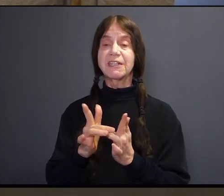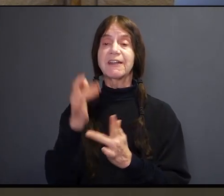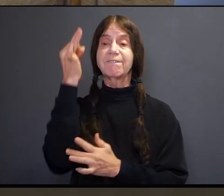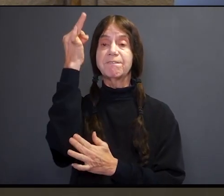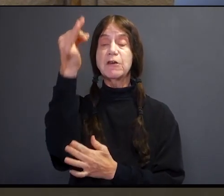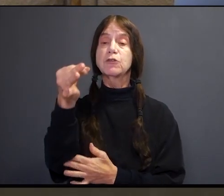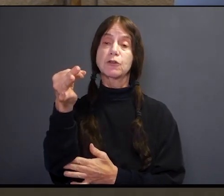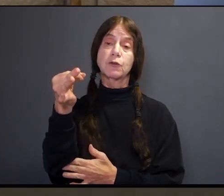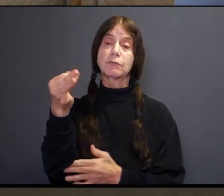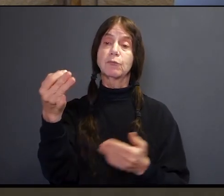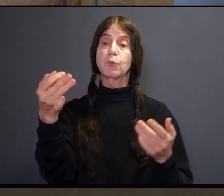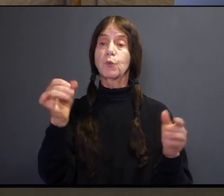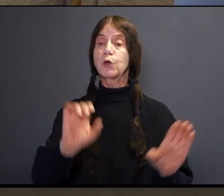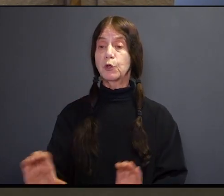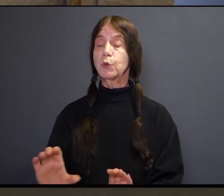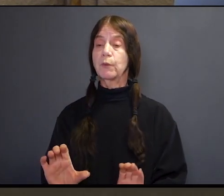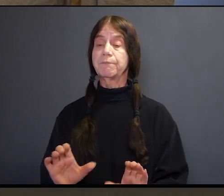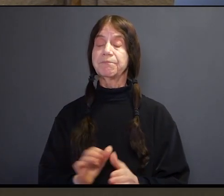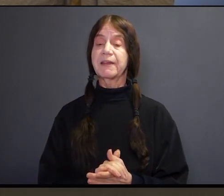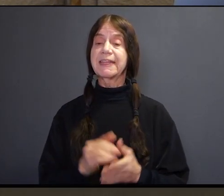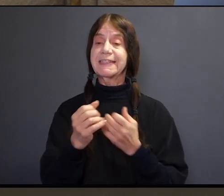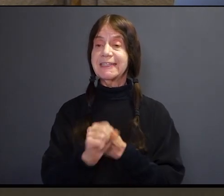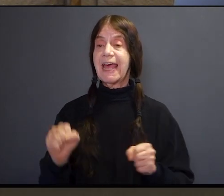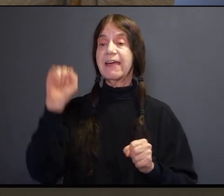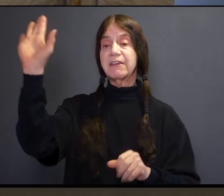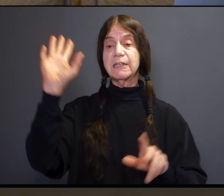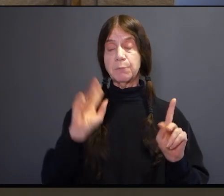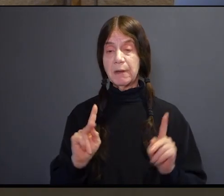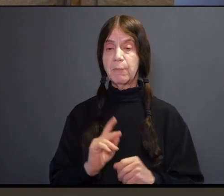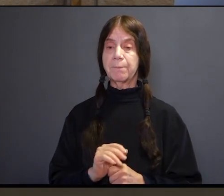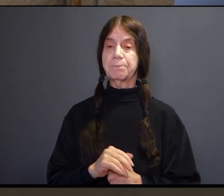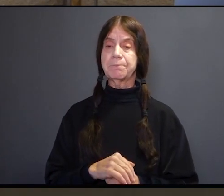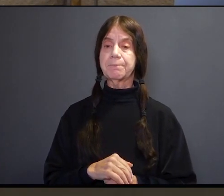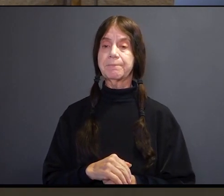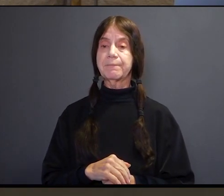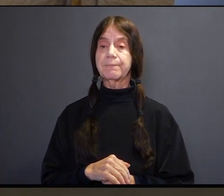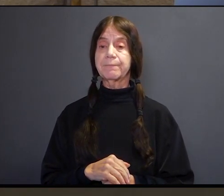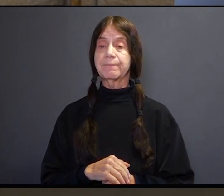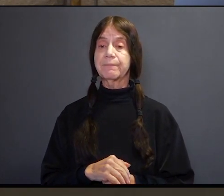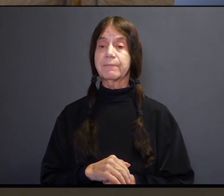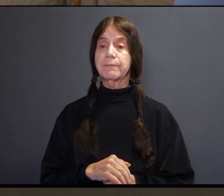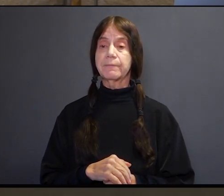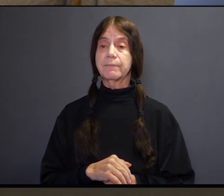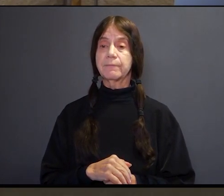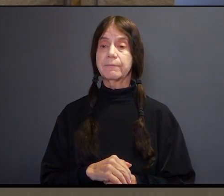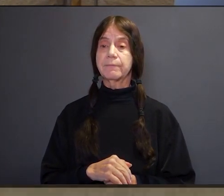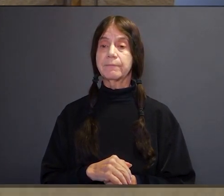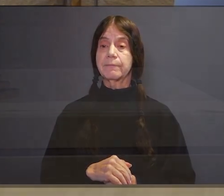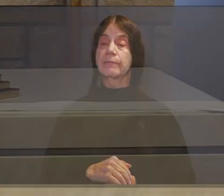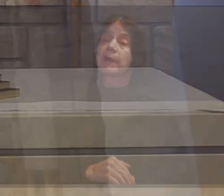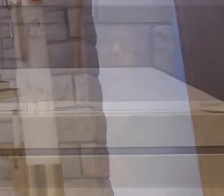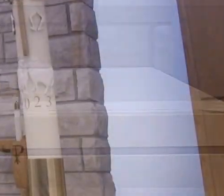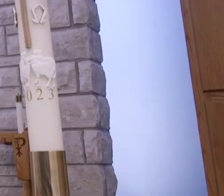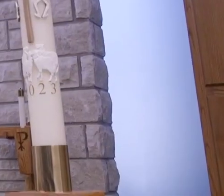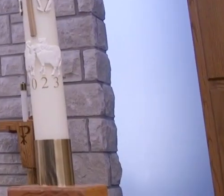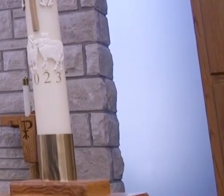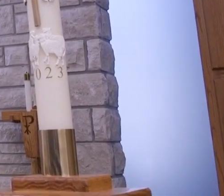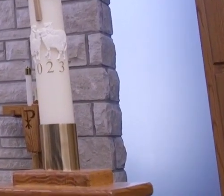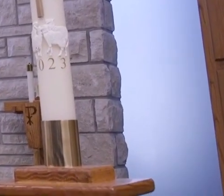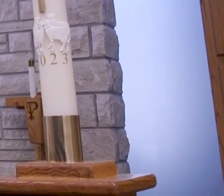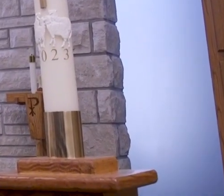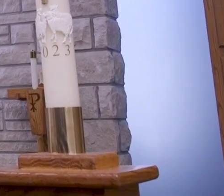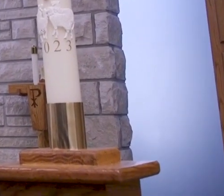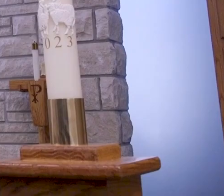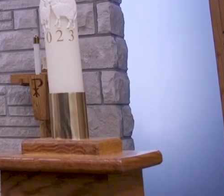He would save his people. The fact is, man needed a Savior.